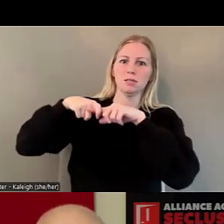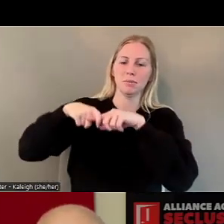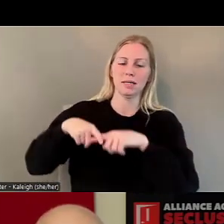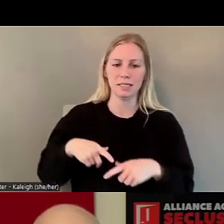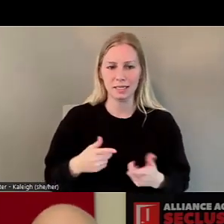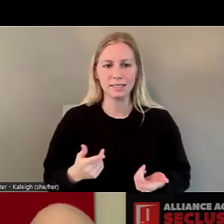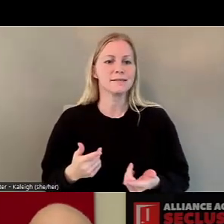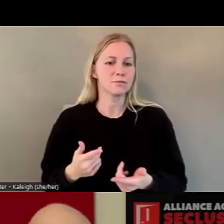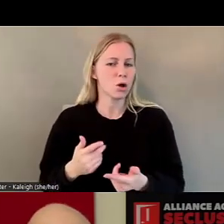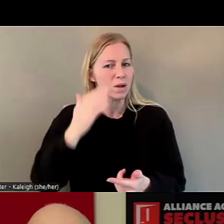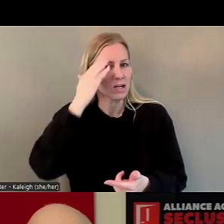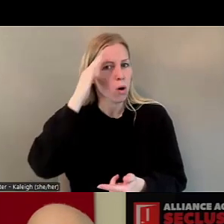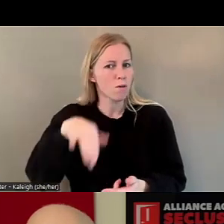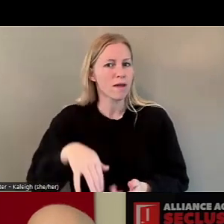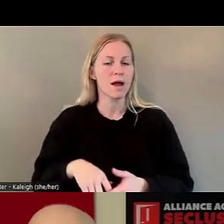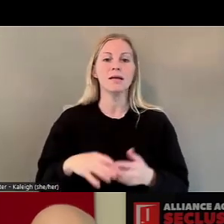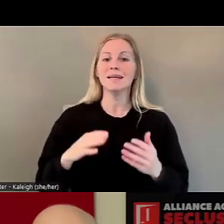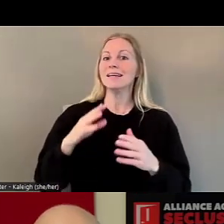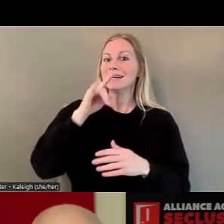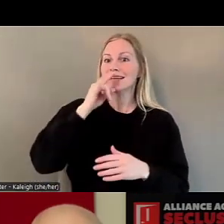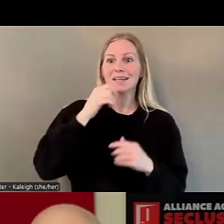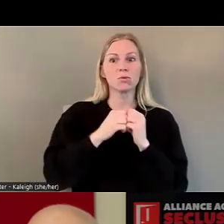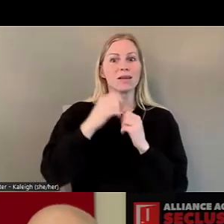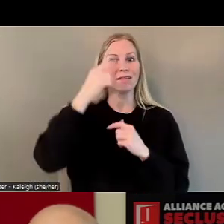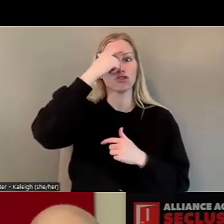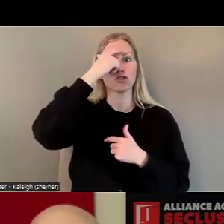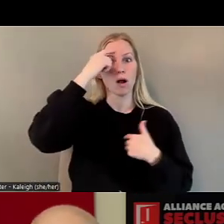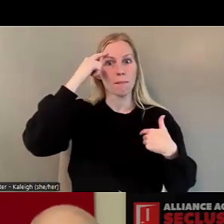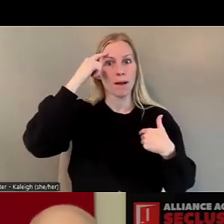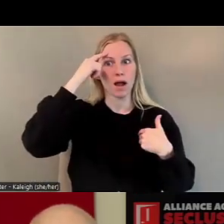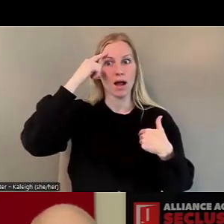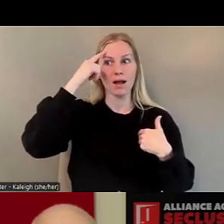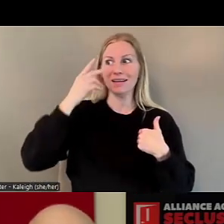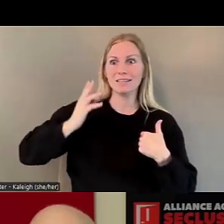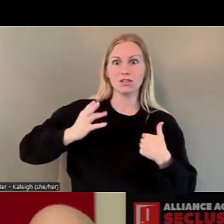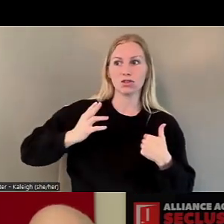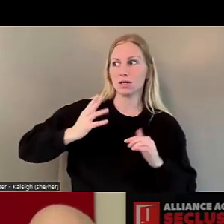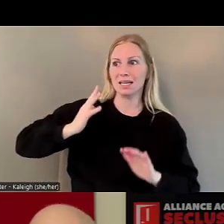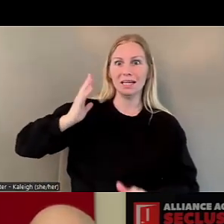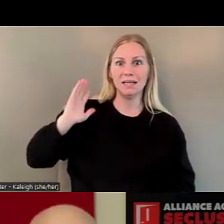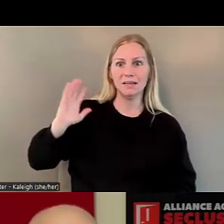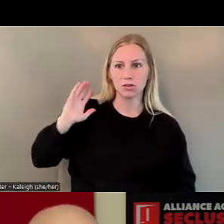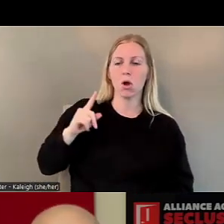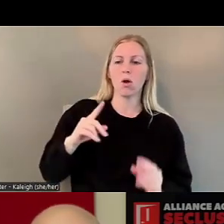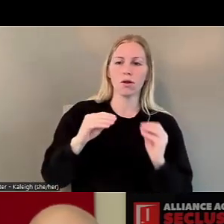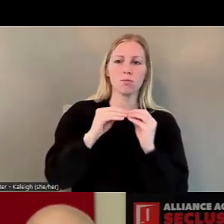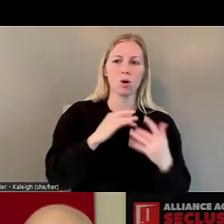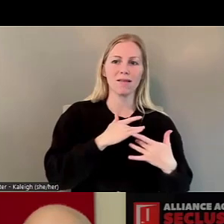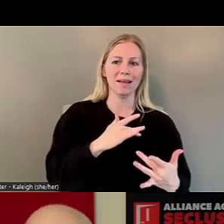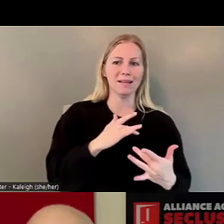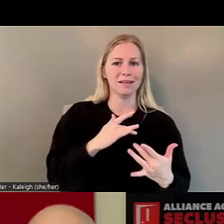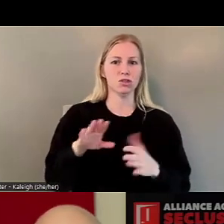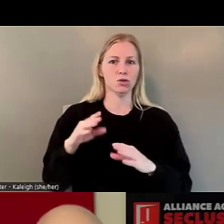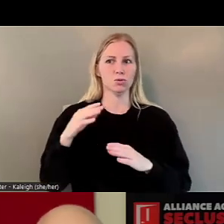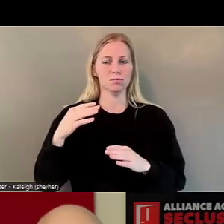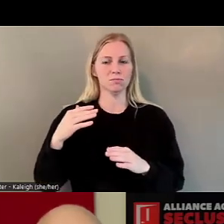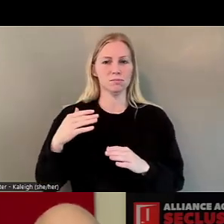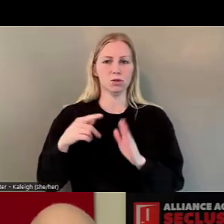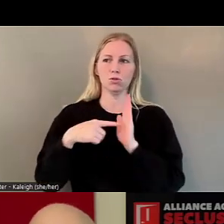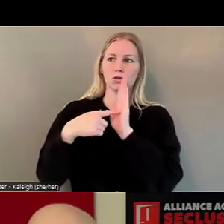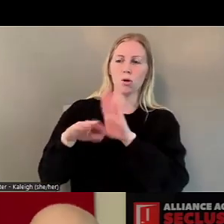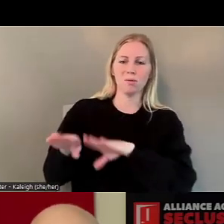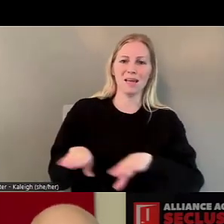with a trauma history, far more likely to be misunderstood in the name of behavior. And we can even drill down and we can look according to